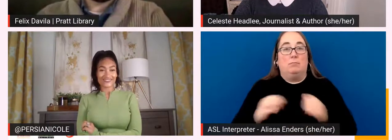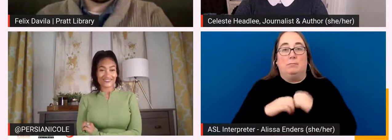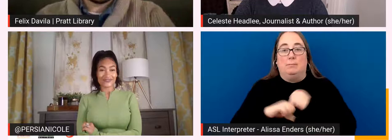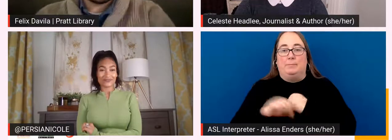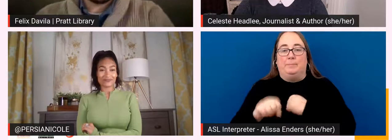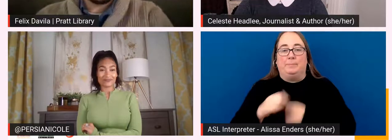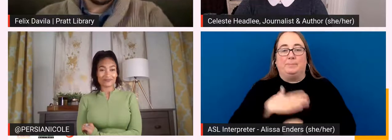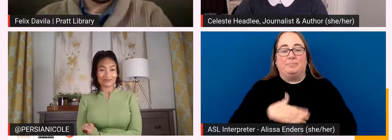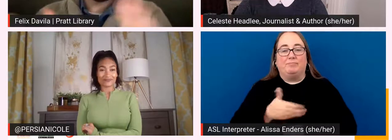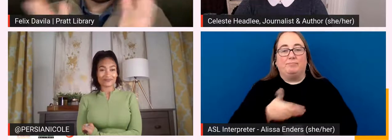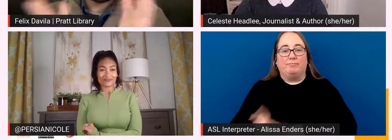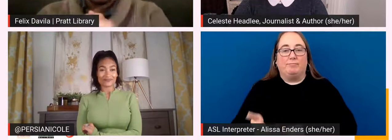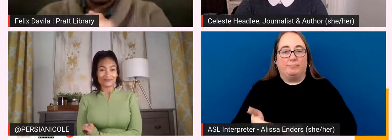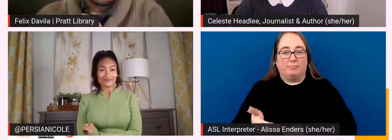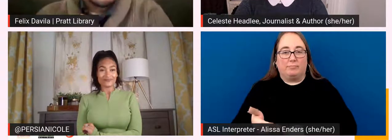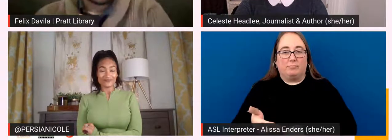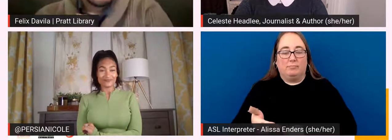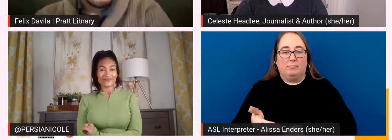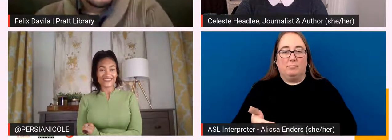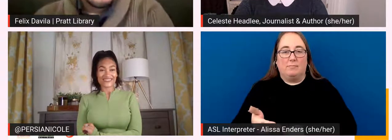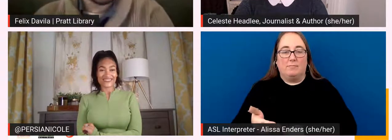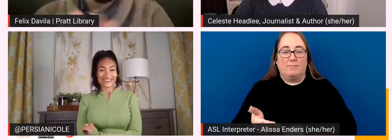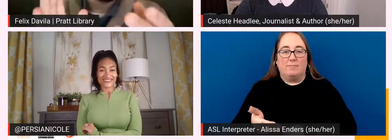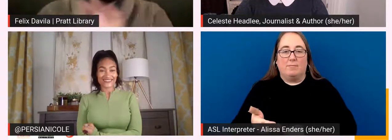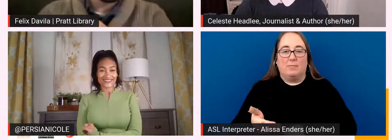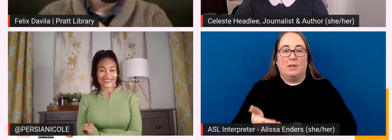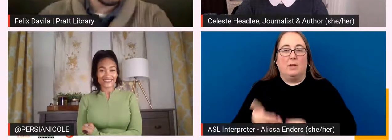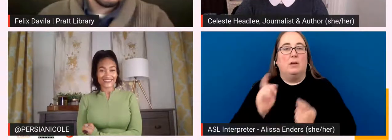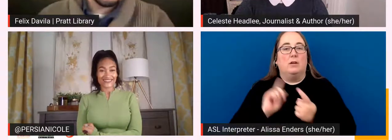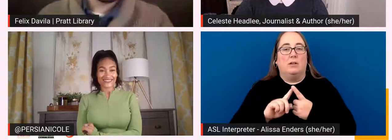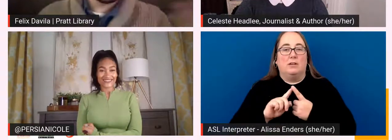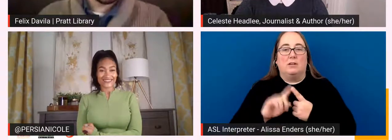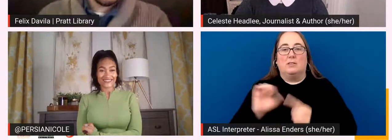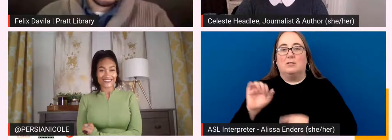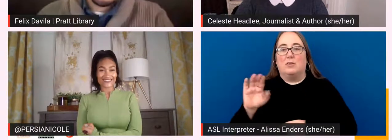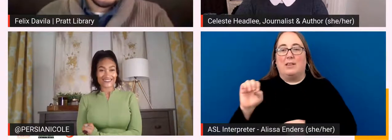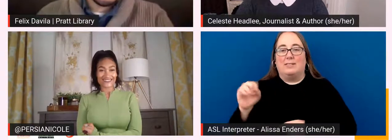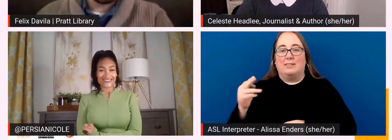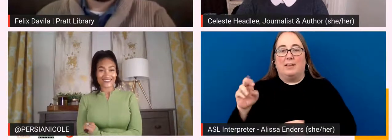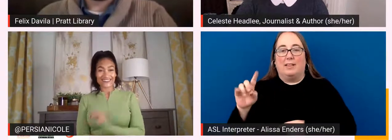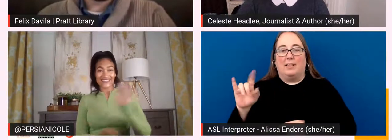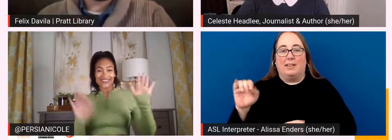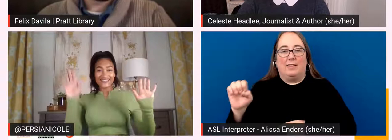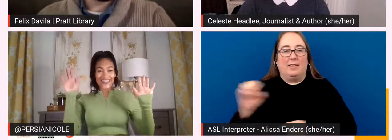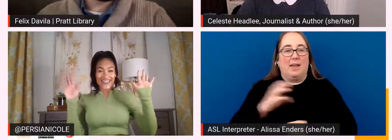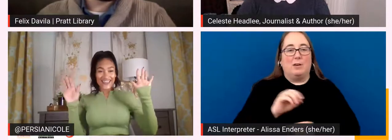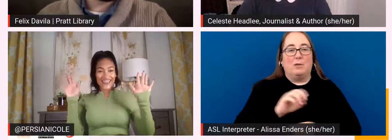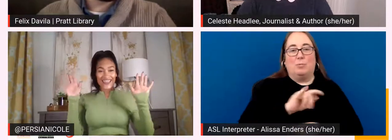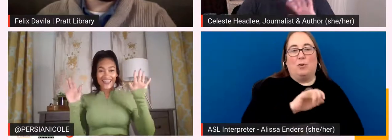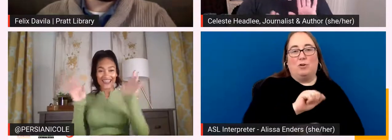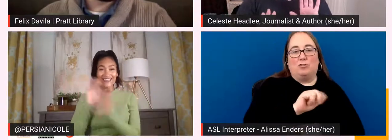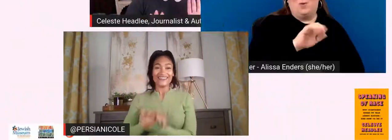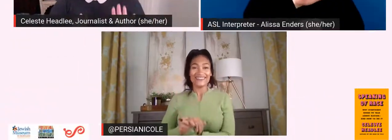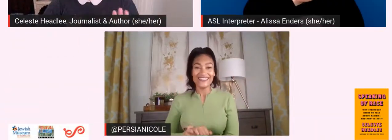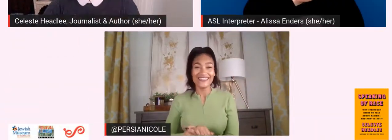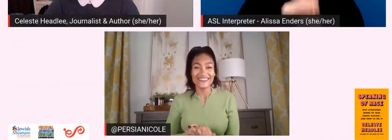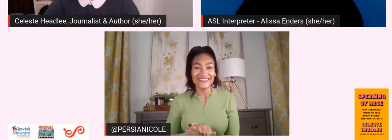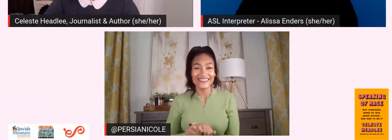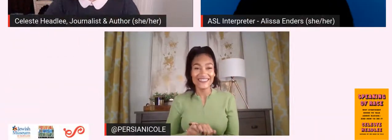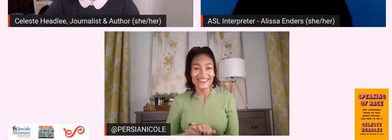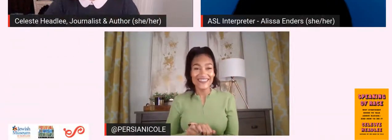give me a warm welcome, or join me in giving a warm welcome to Celeste Headlee and Persia Nicole. Yeah!